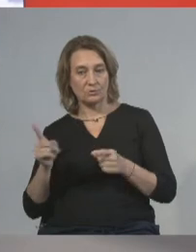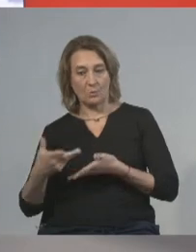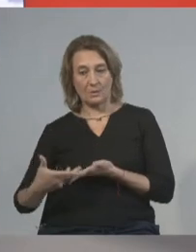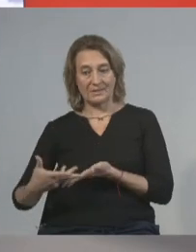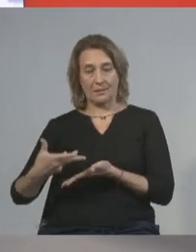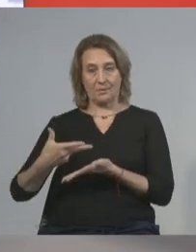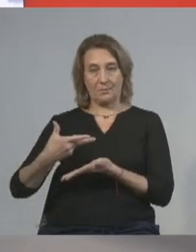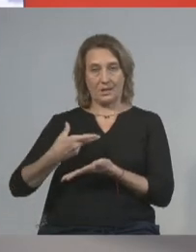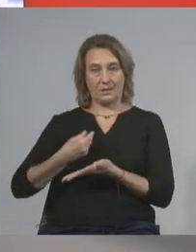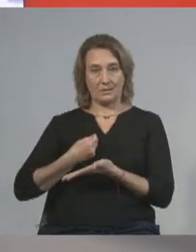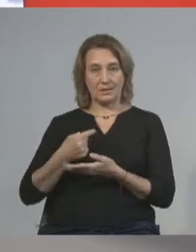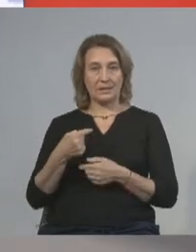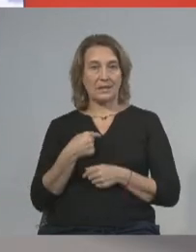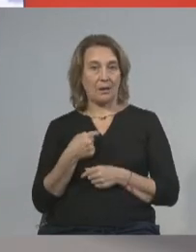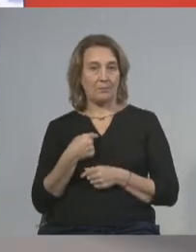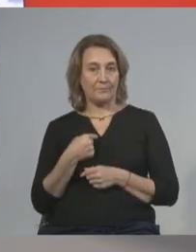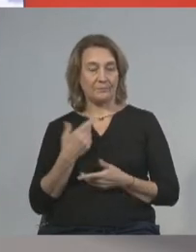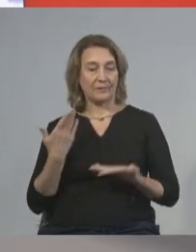to pay us